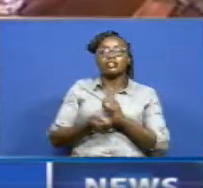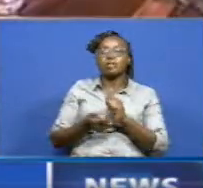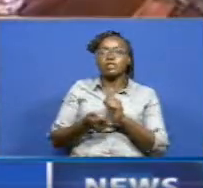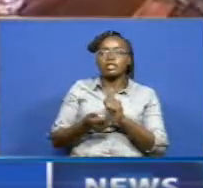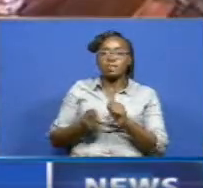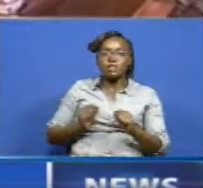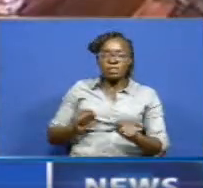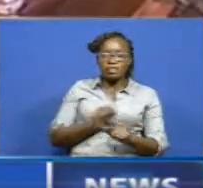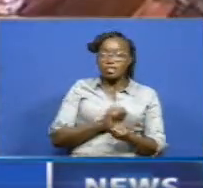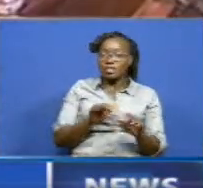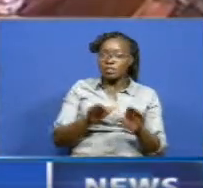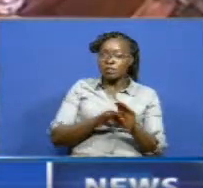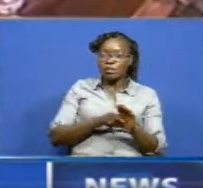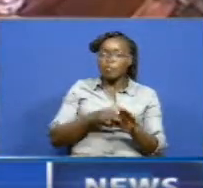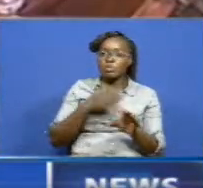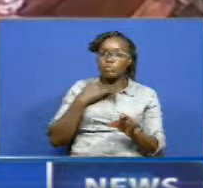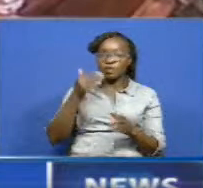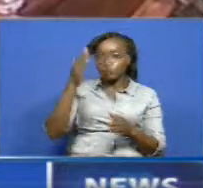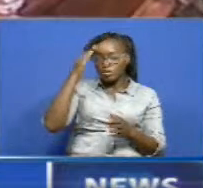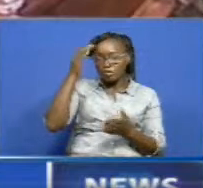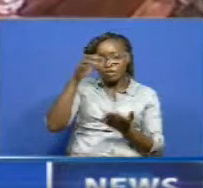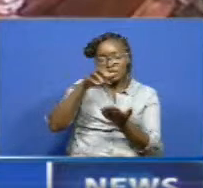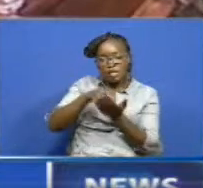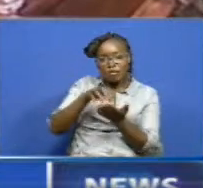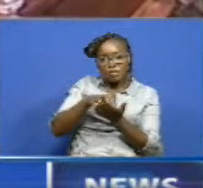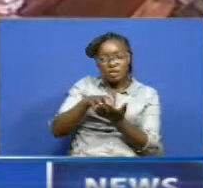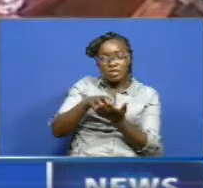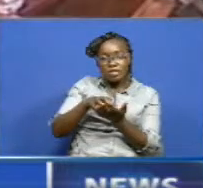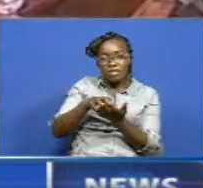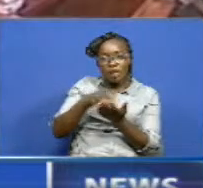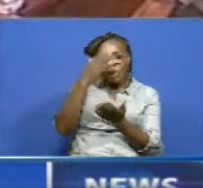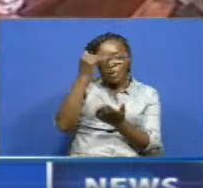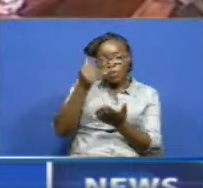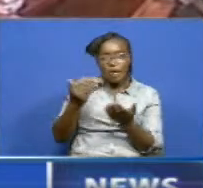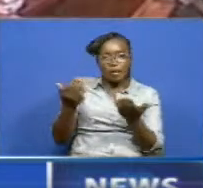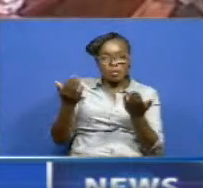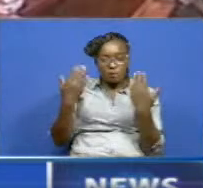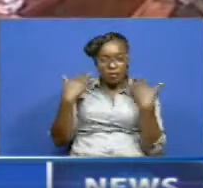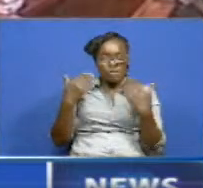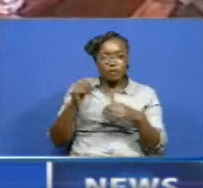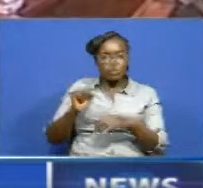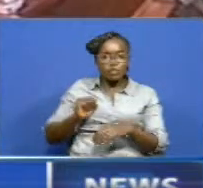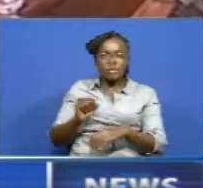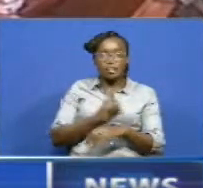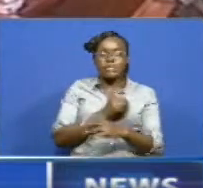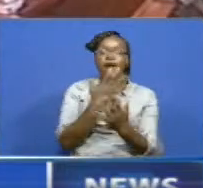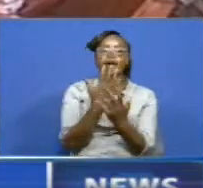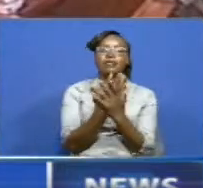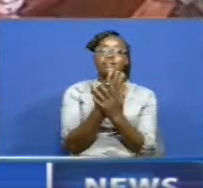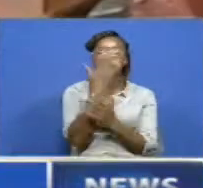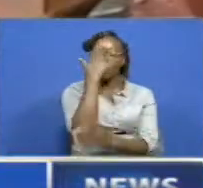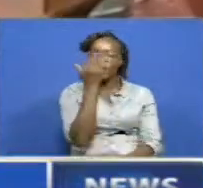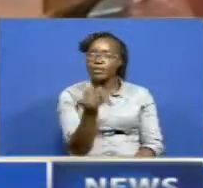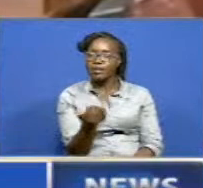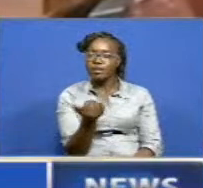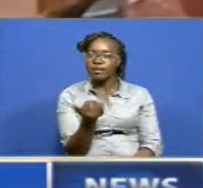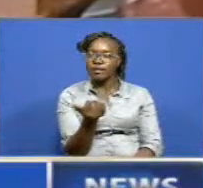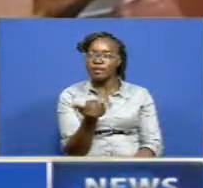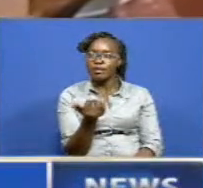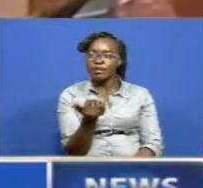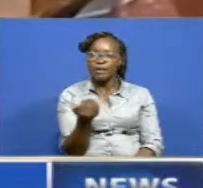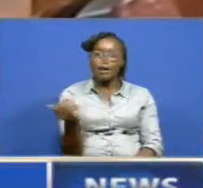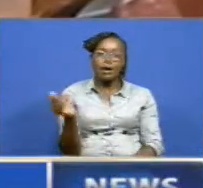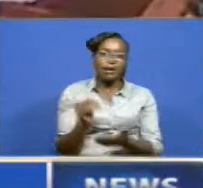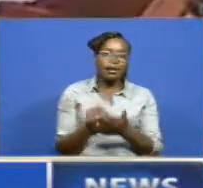Senate members demanded to know the circumstances under which Meru Senator Mithika Linturi was arrested. The sitting was